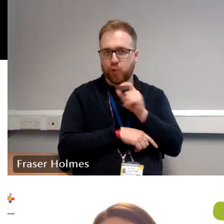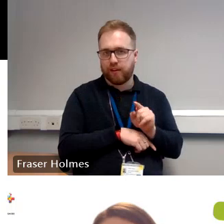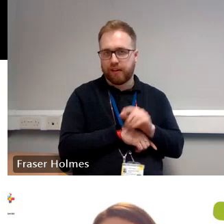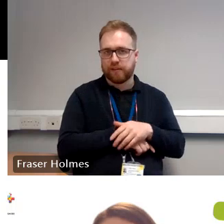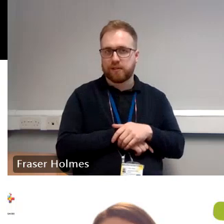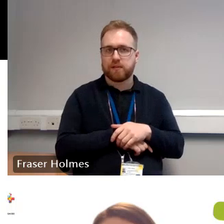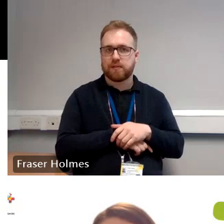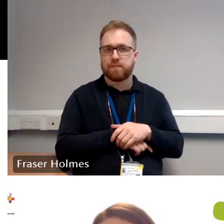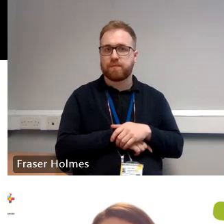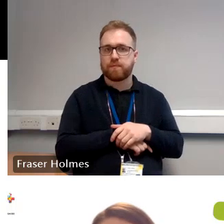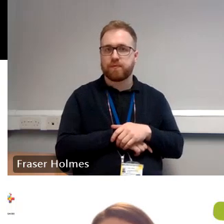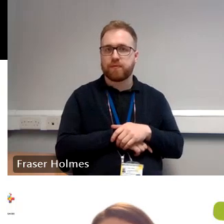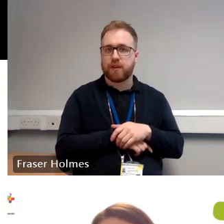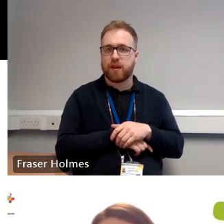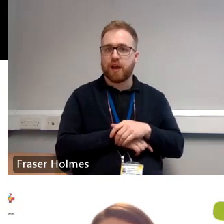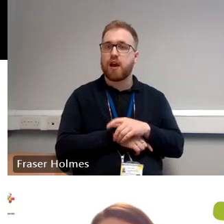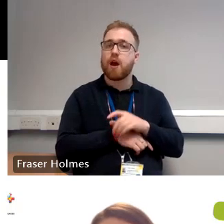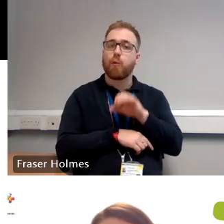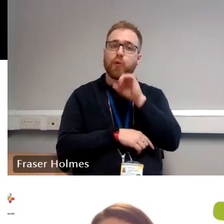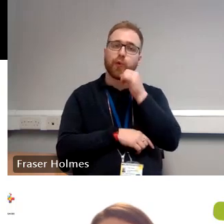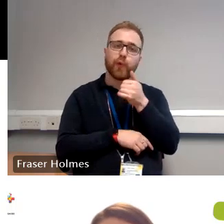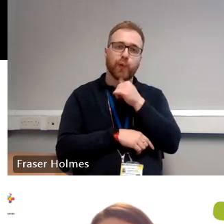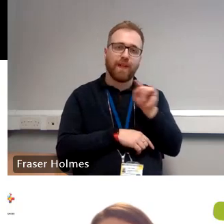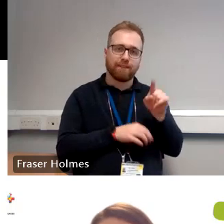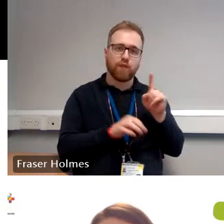that we'll get to in the Q&A.